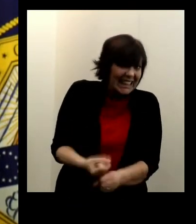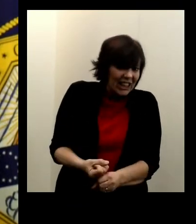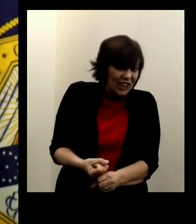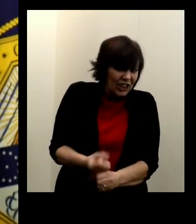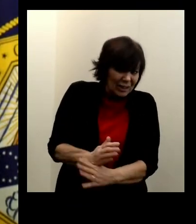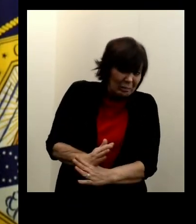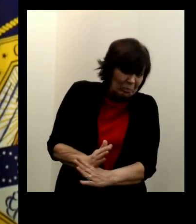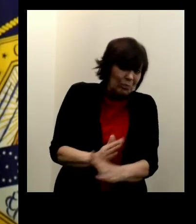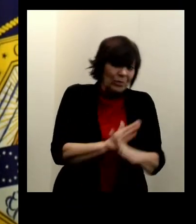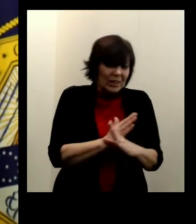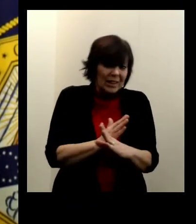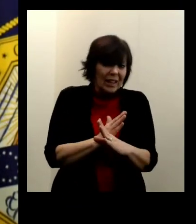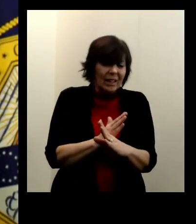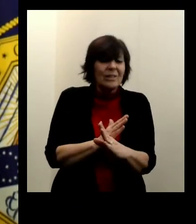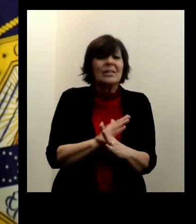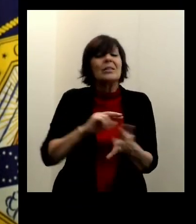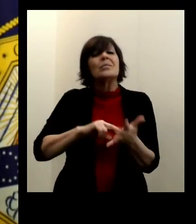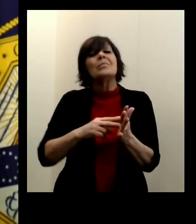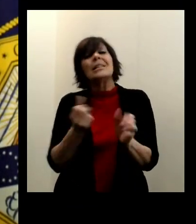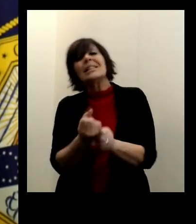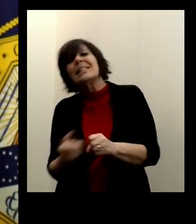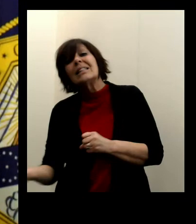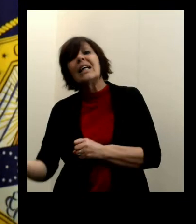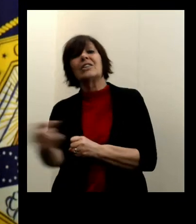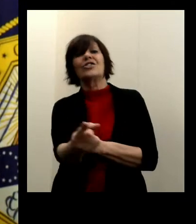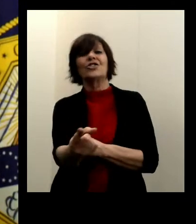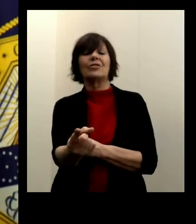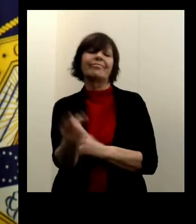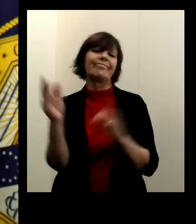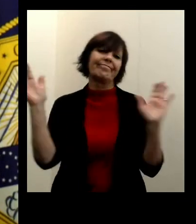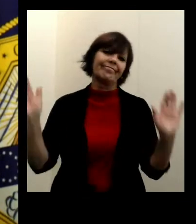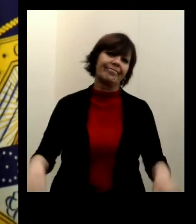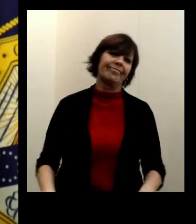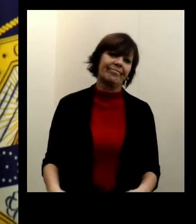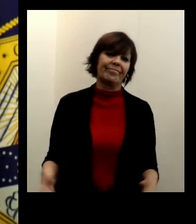ones, so that next year we can all be together.